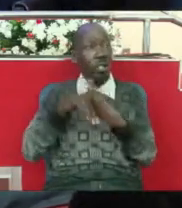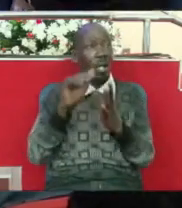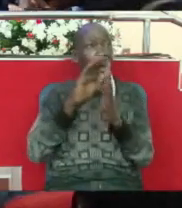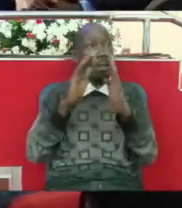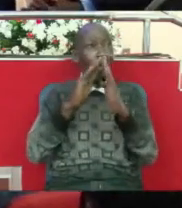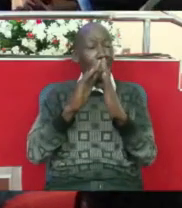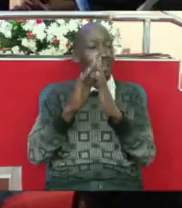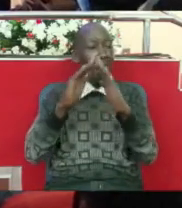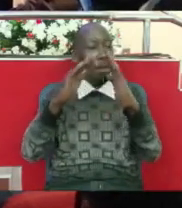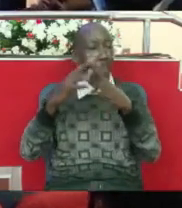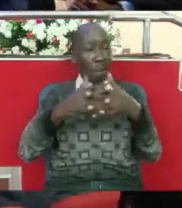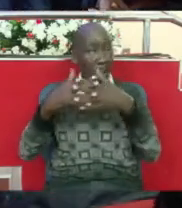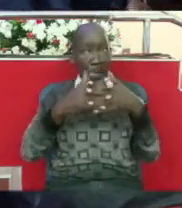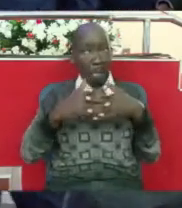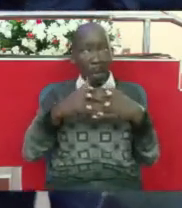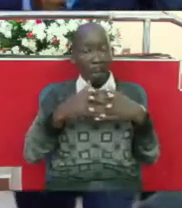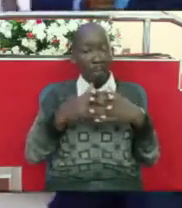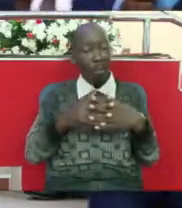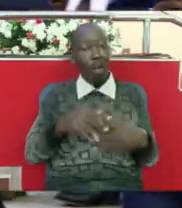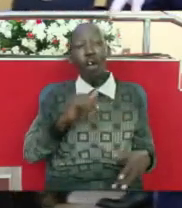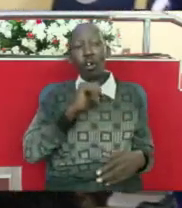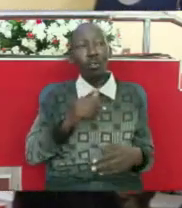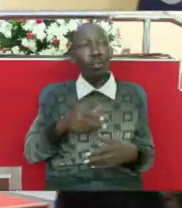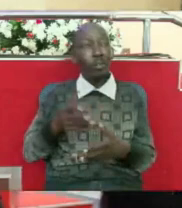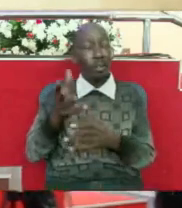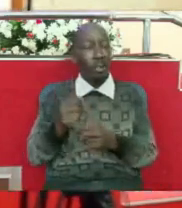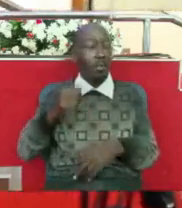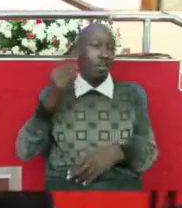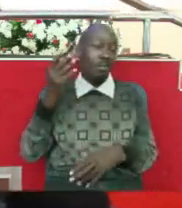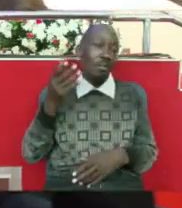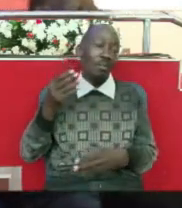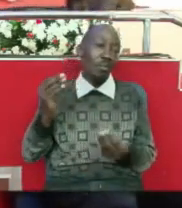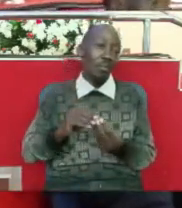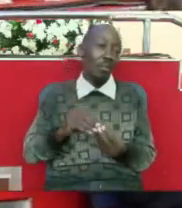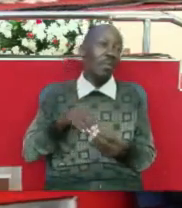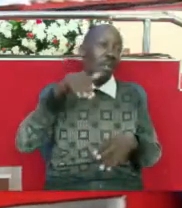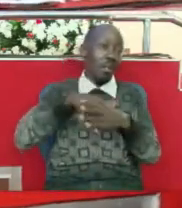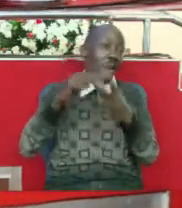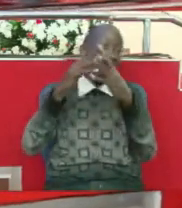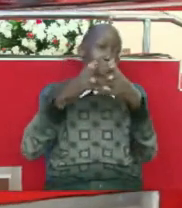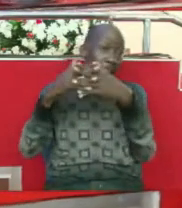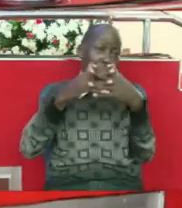I don't think it's around anymore. It was popular during the